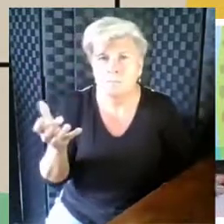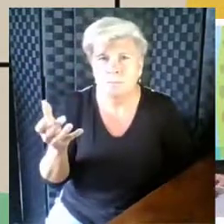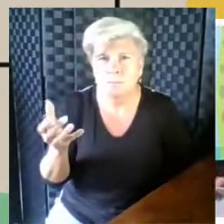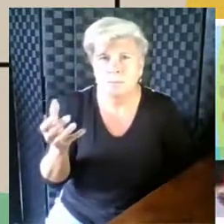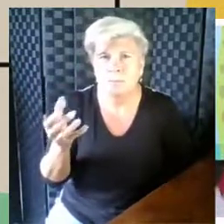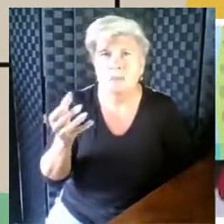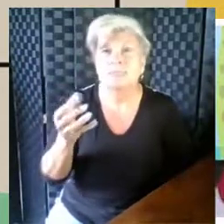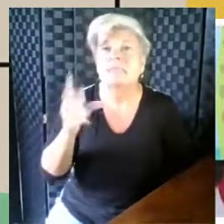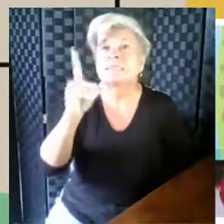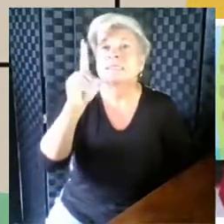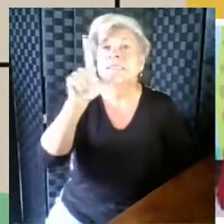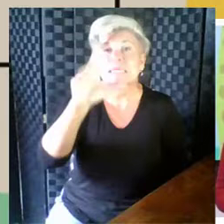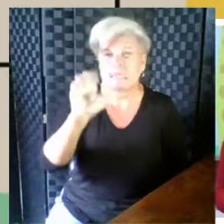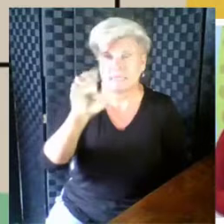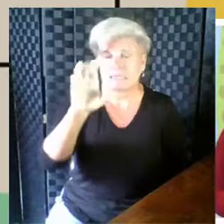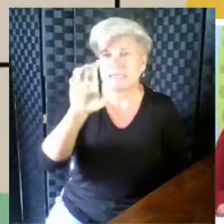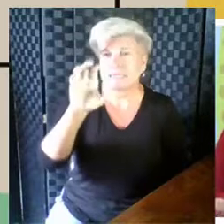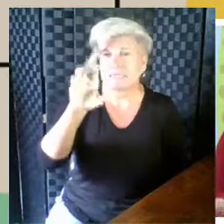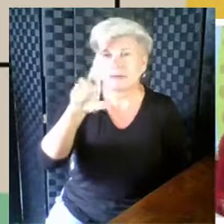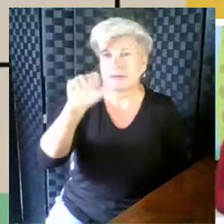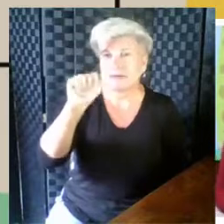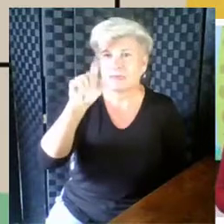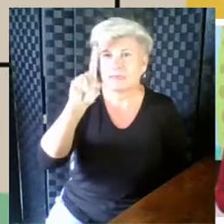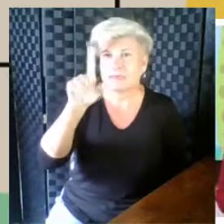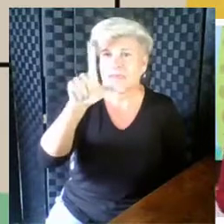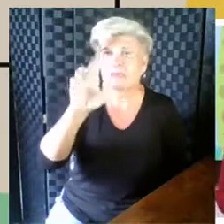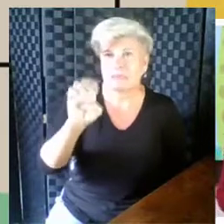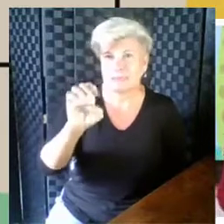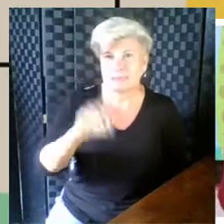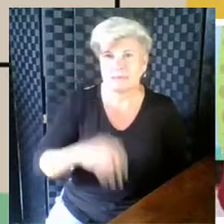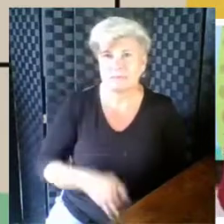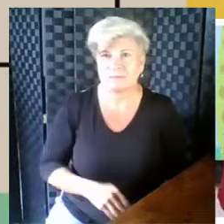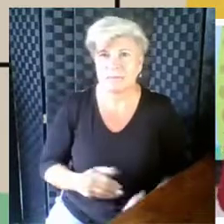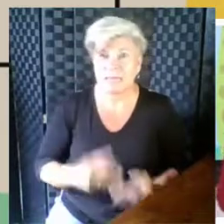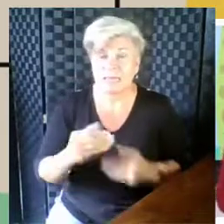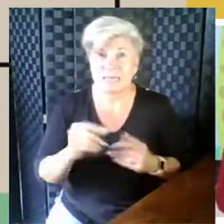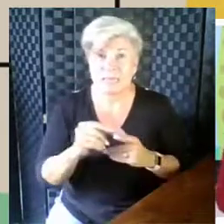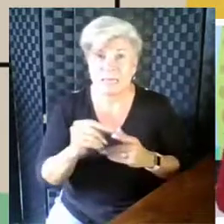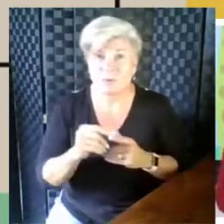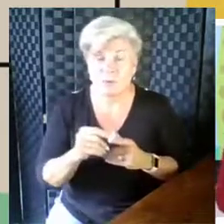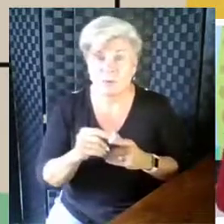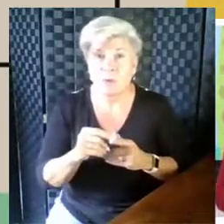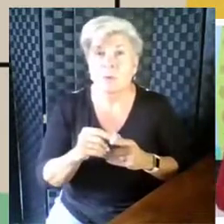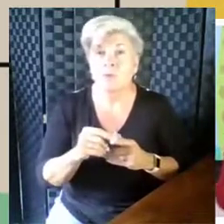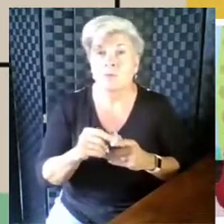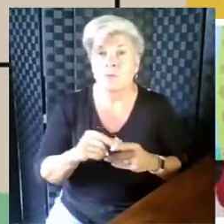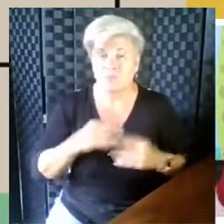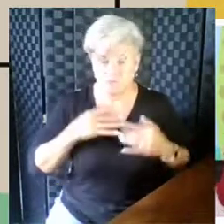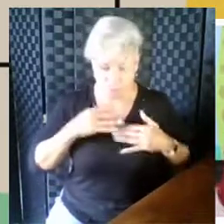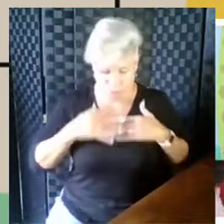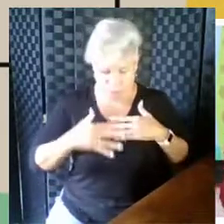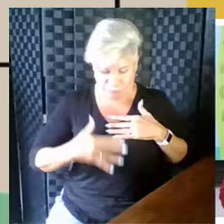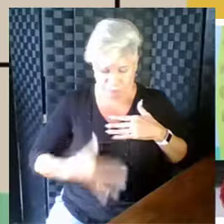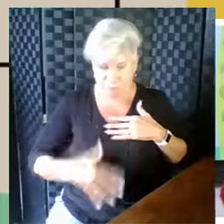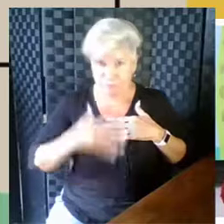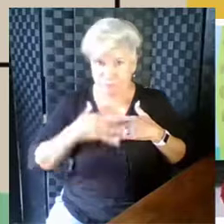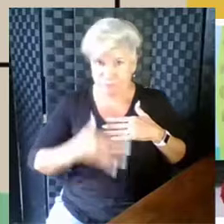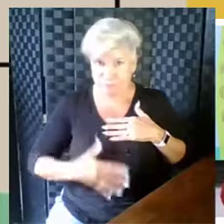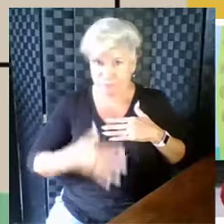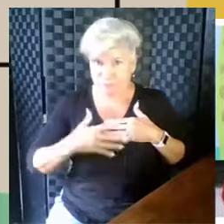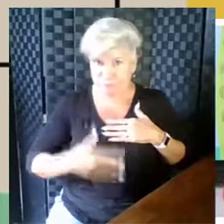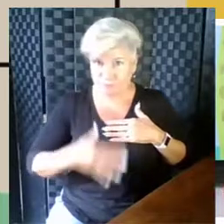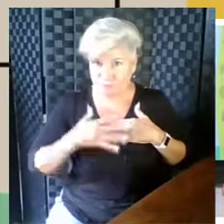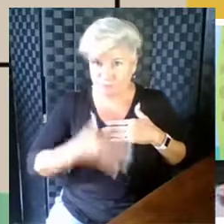If you said DLE, you are correct. The next word is ruffle. Her dress had